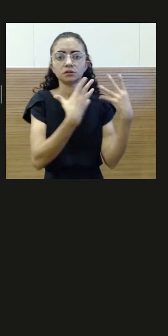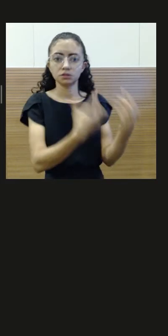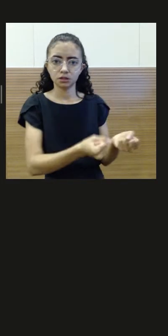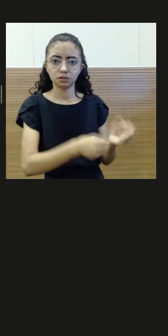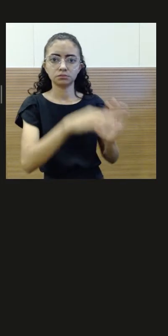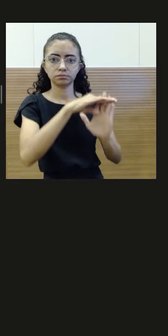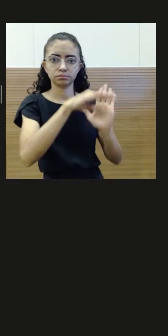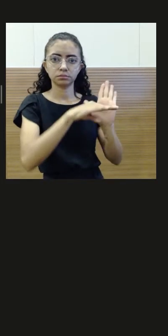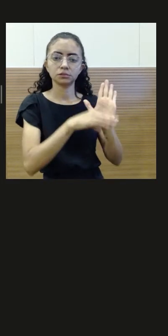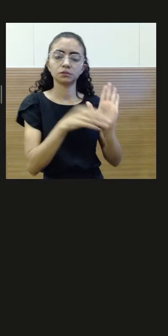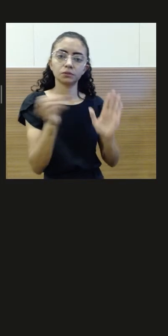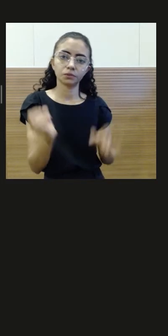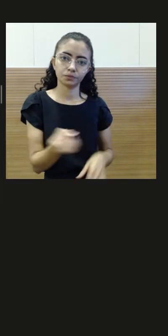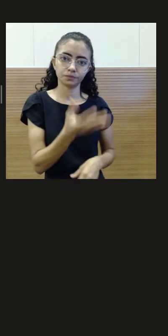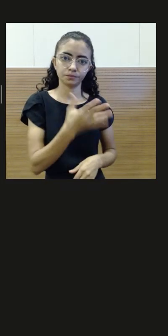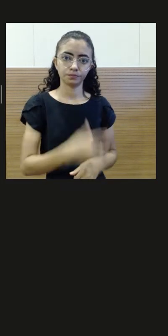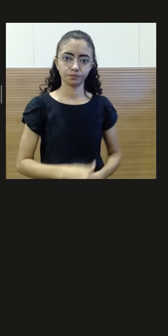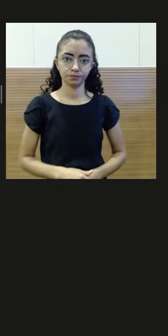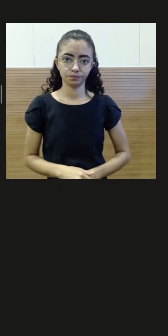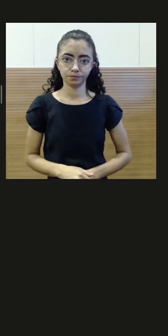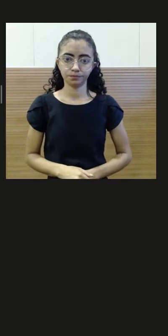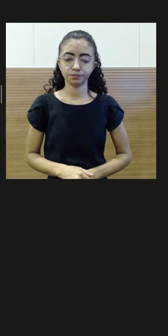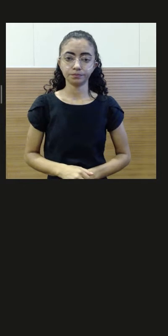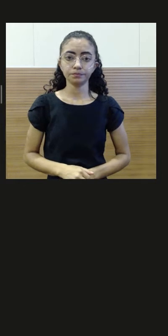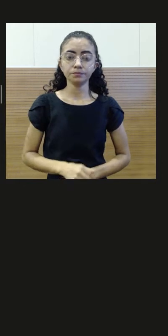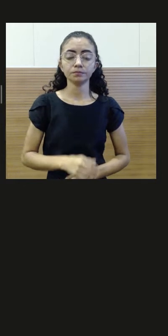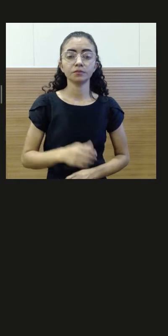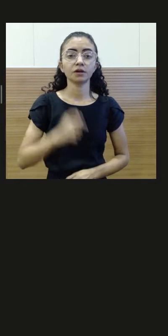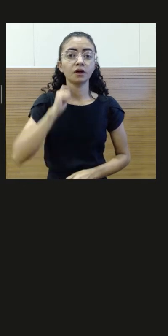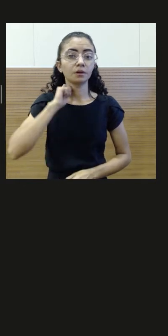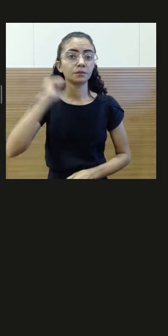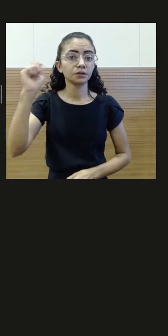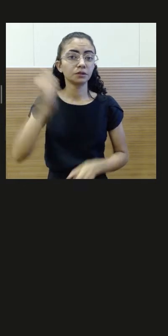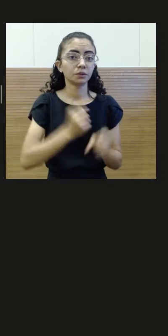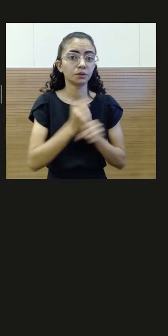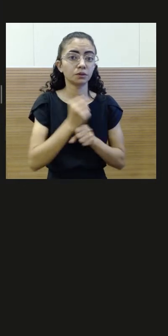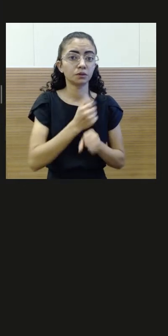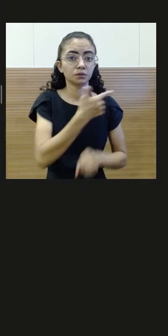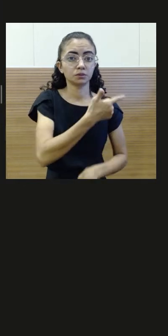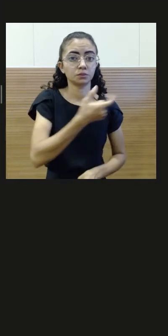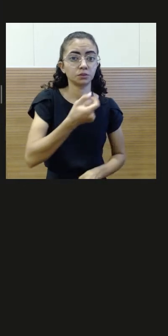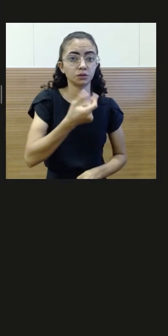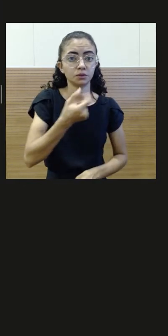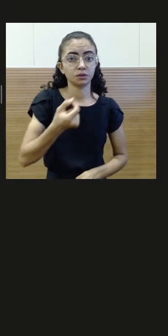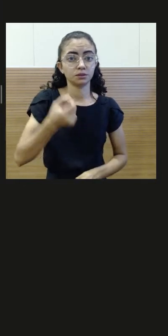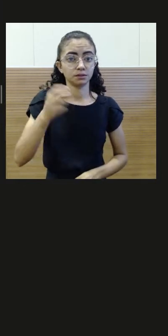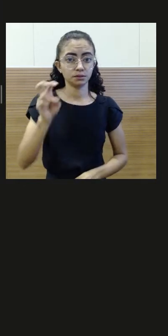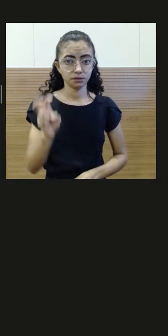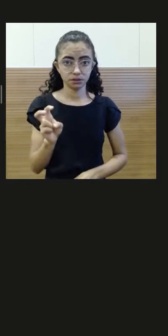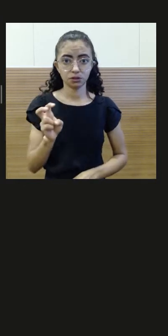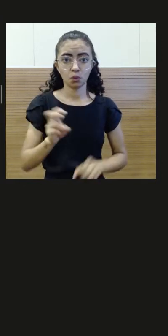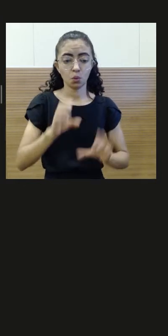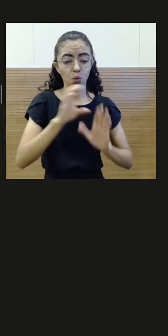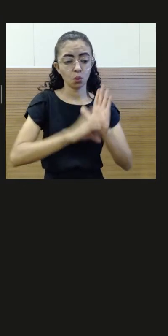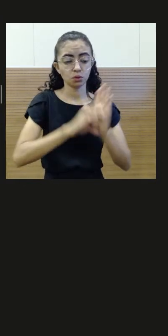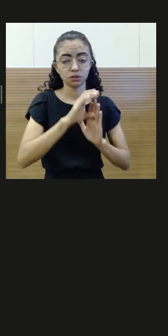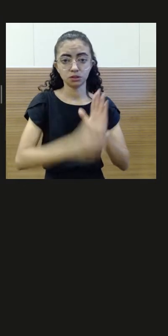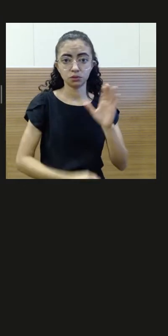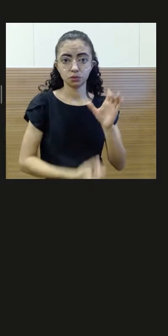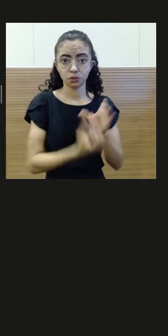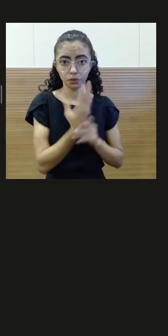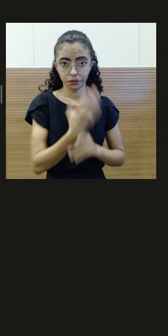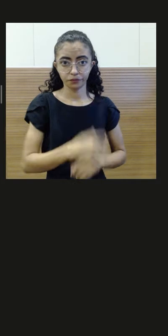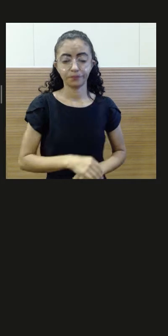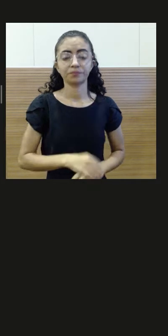In April 2005, a new concept for nutrition was devised by the New Nutrition Science Project. A total